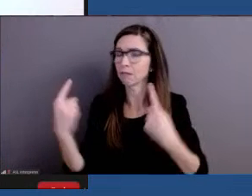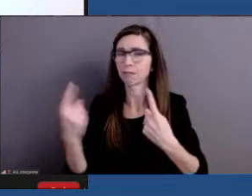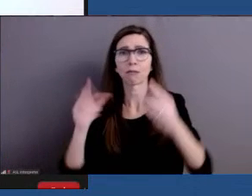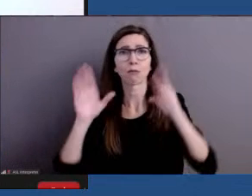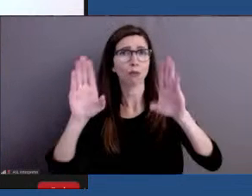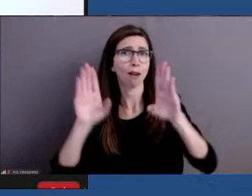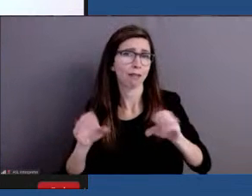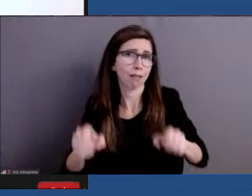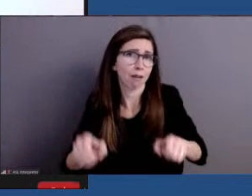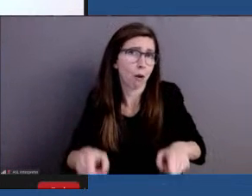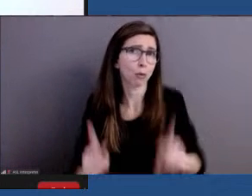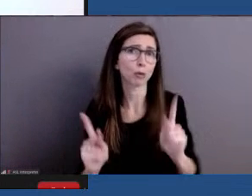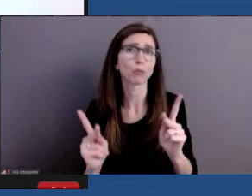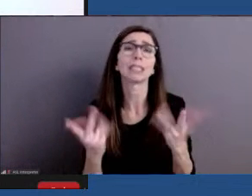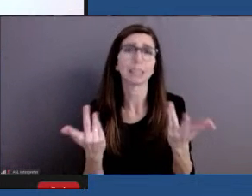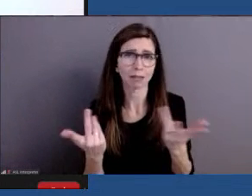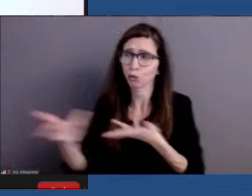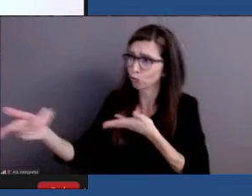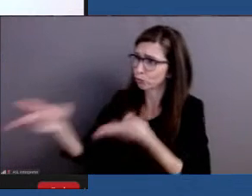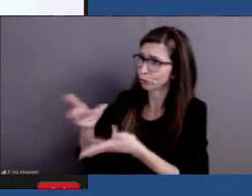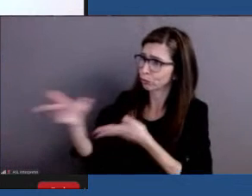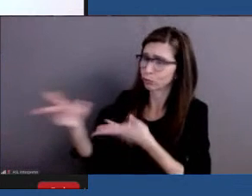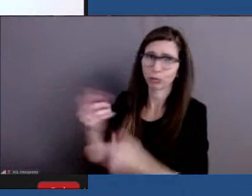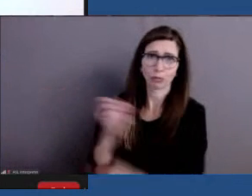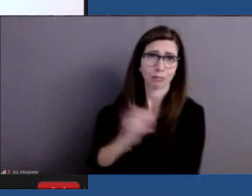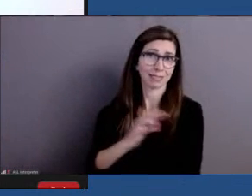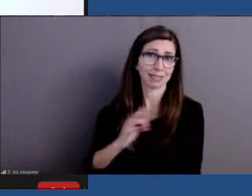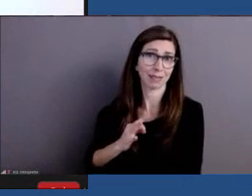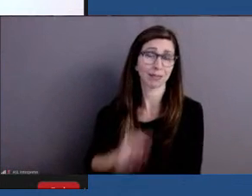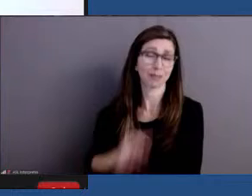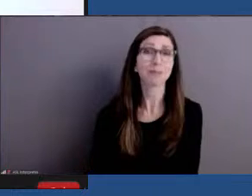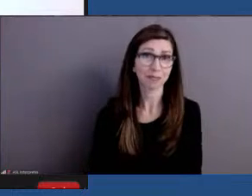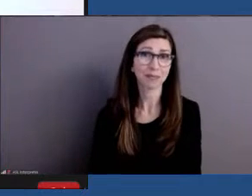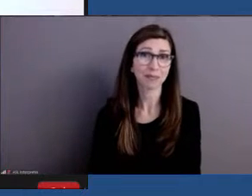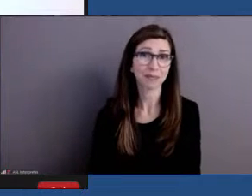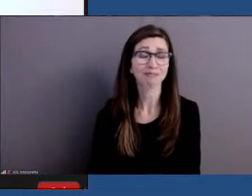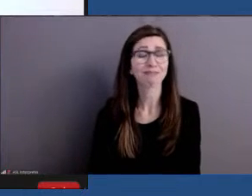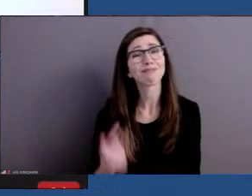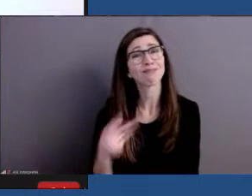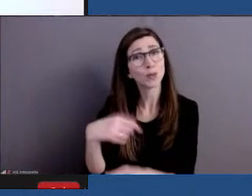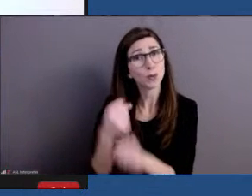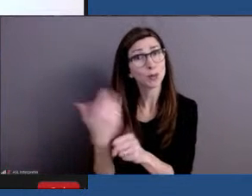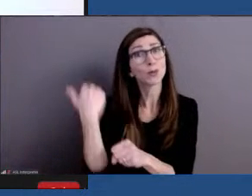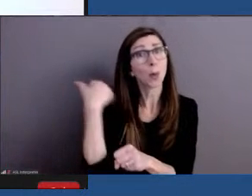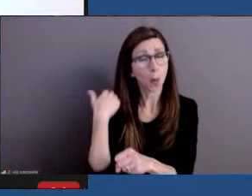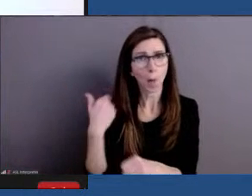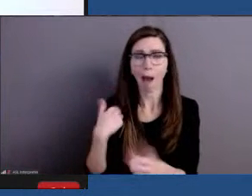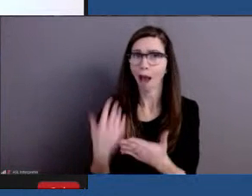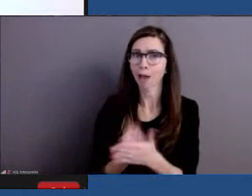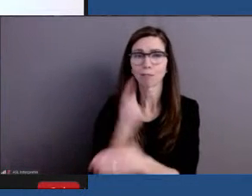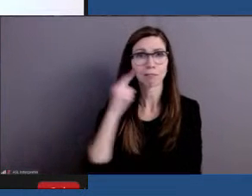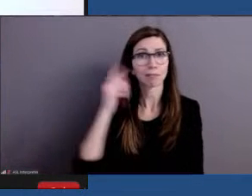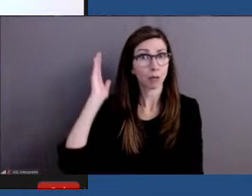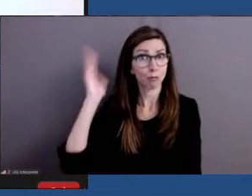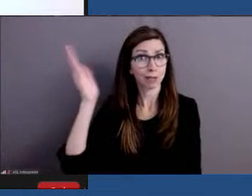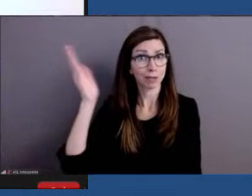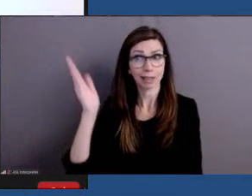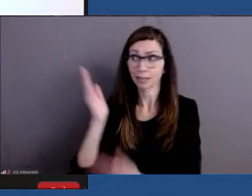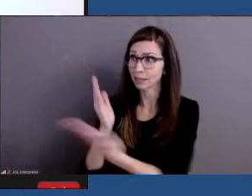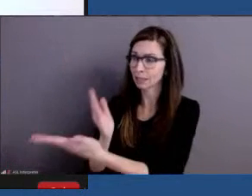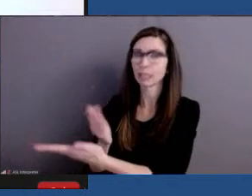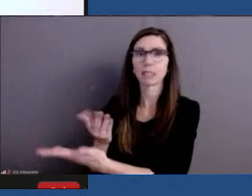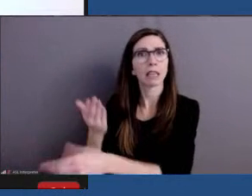city staff. A few years ago, I had the opportunity to present to heavy construction professionals about the importance